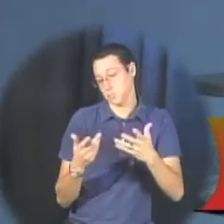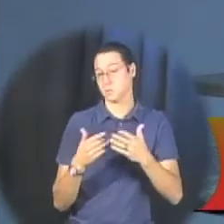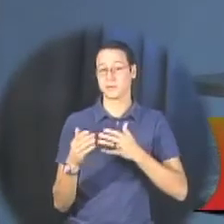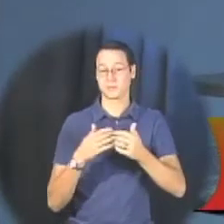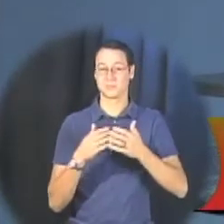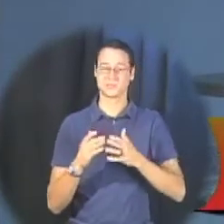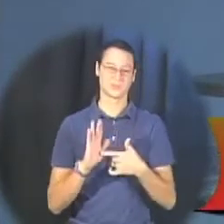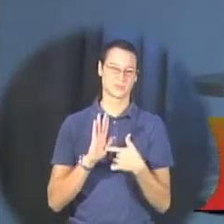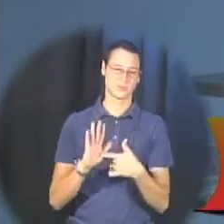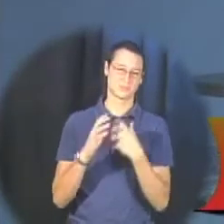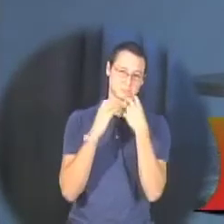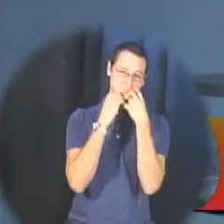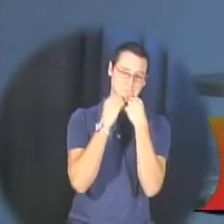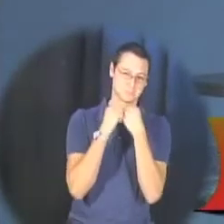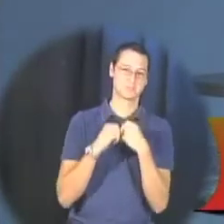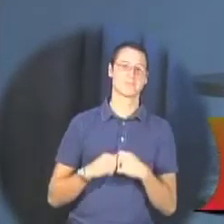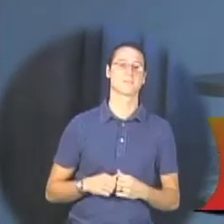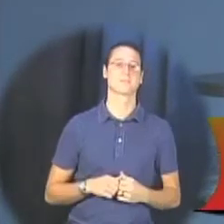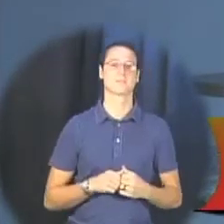show them how much you care.